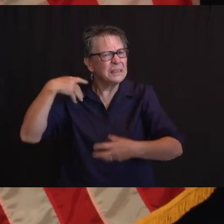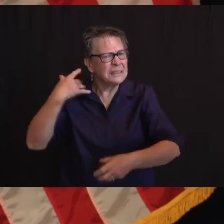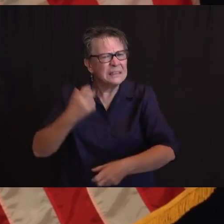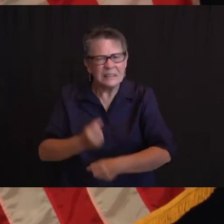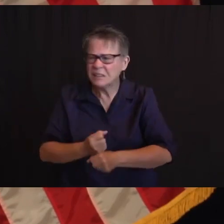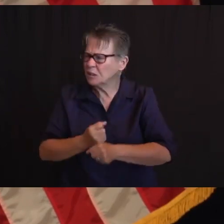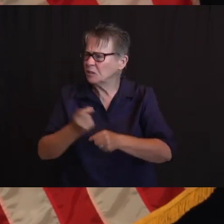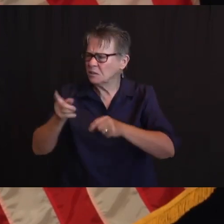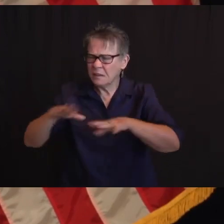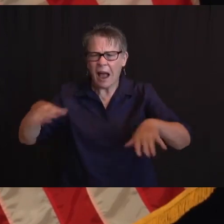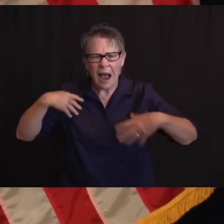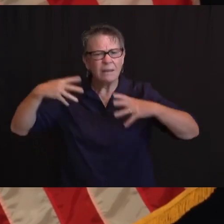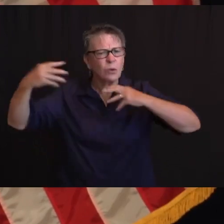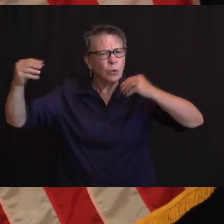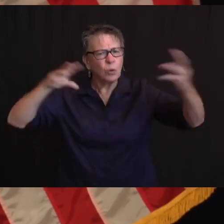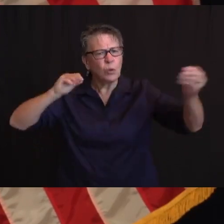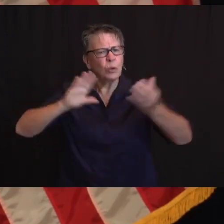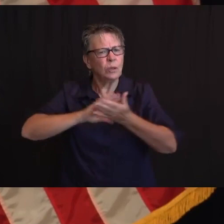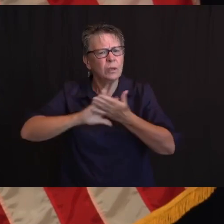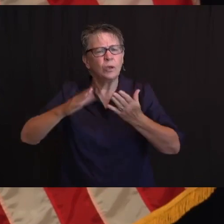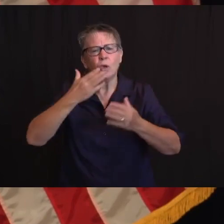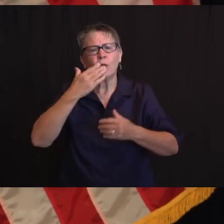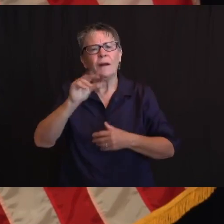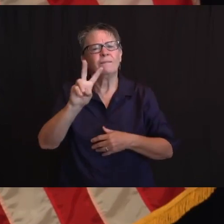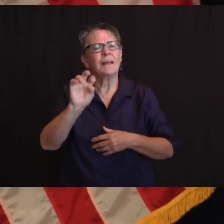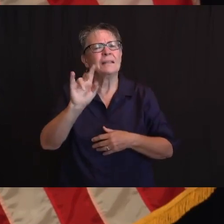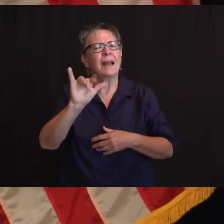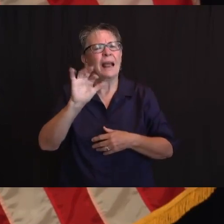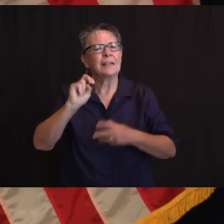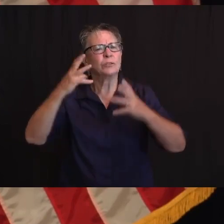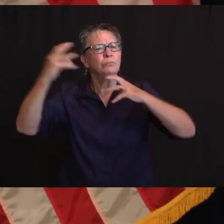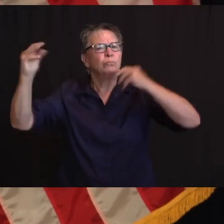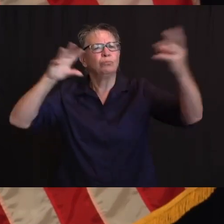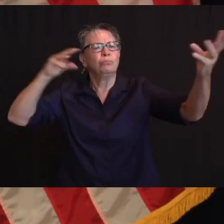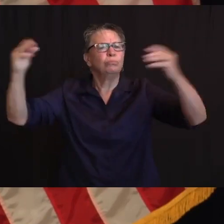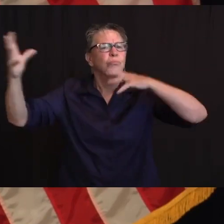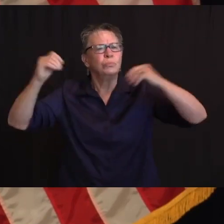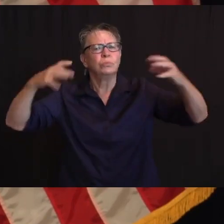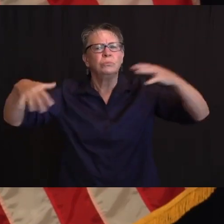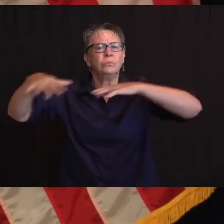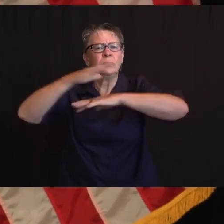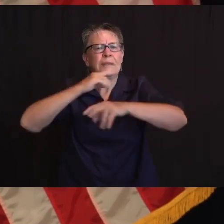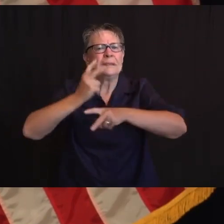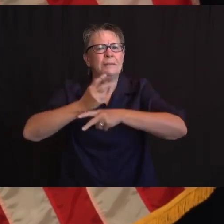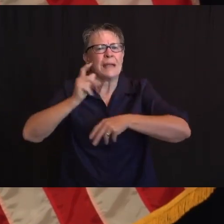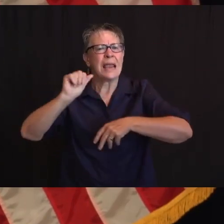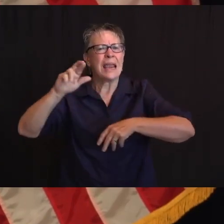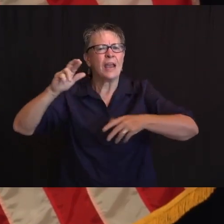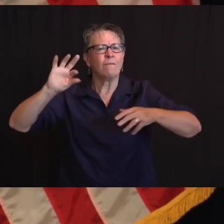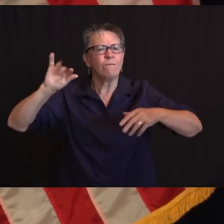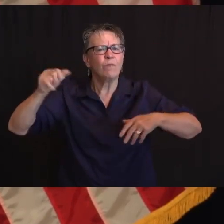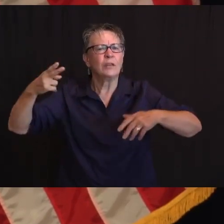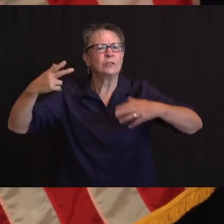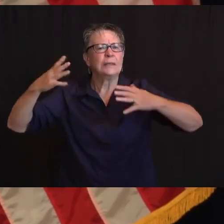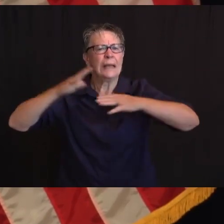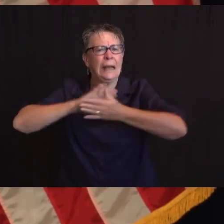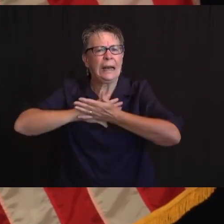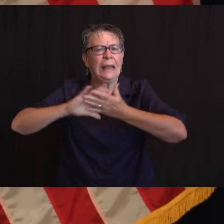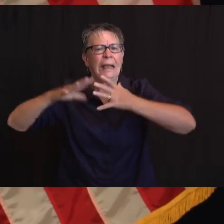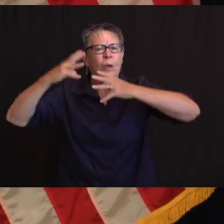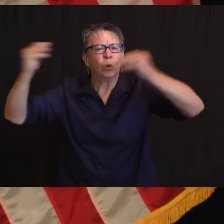you know, it's a balance of what school districts can accomplish with, you know, with regard to